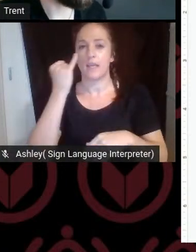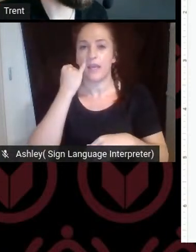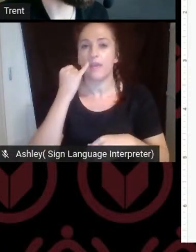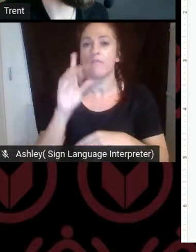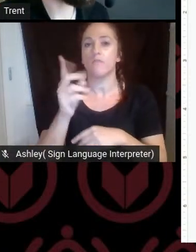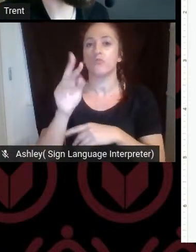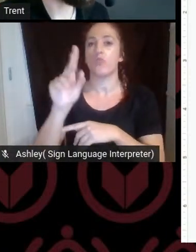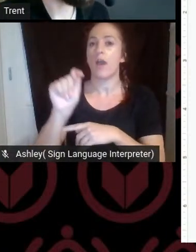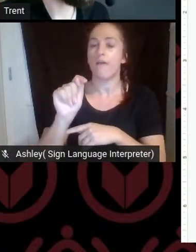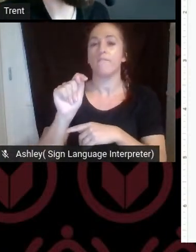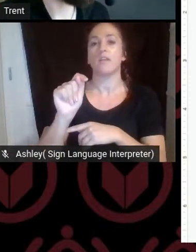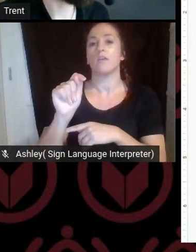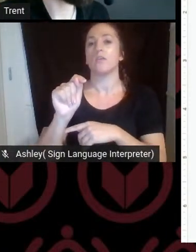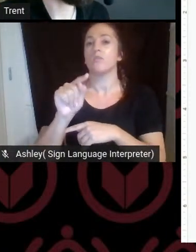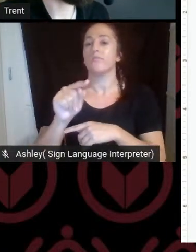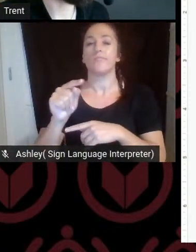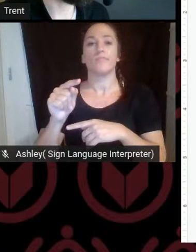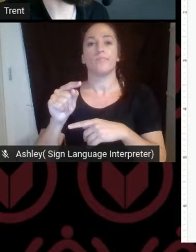stuff together.